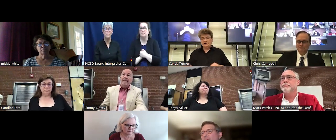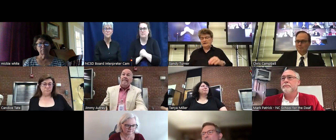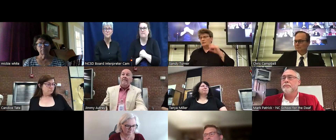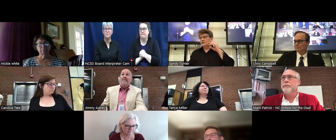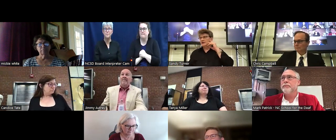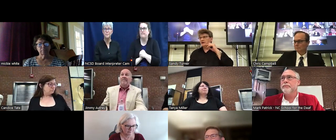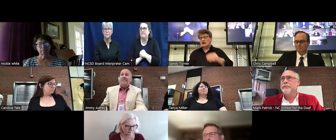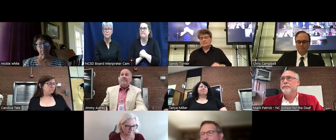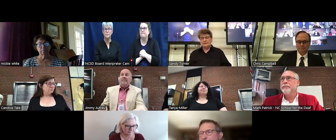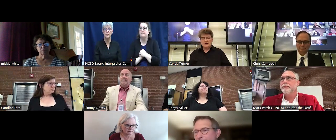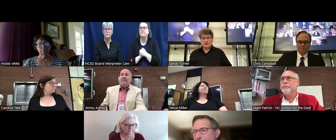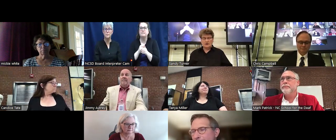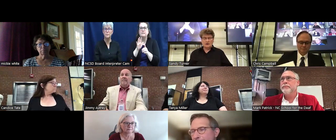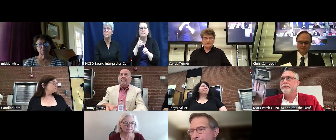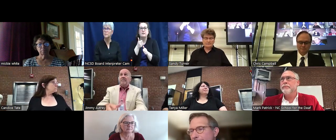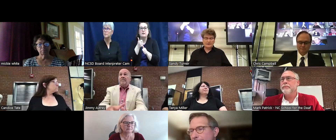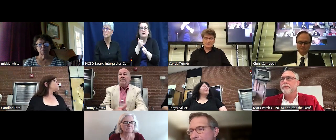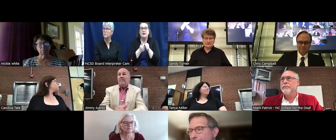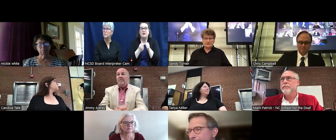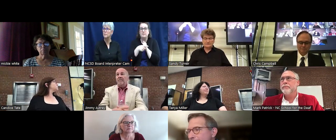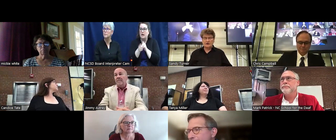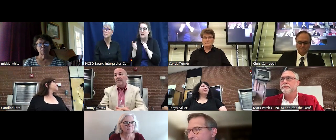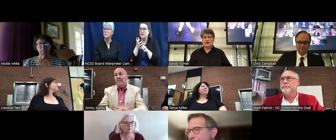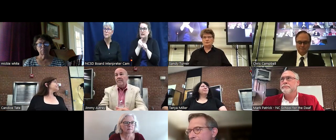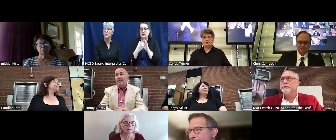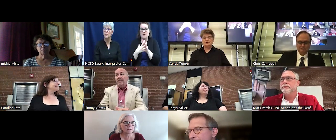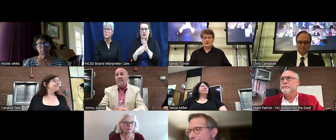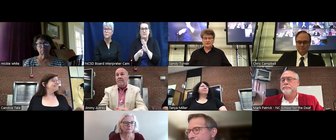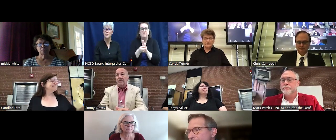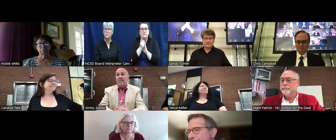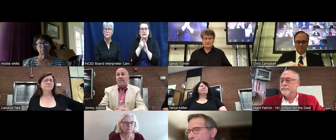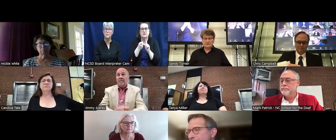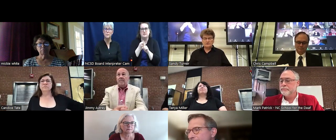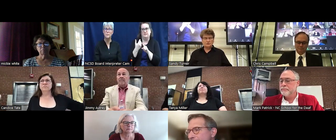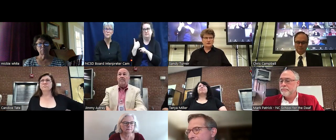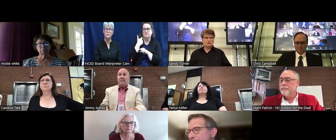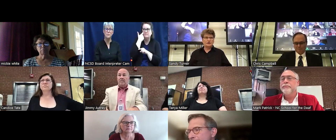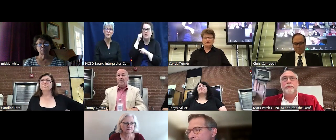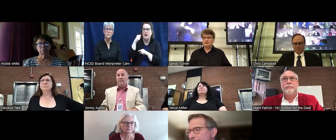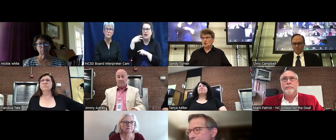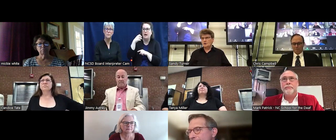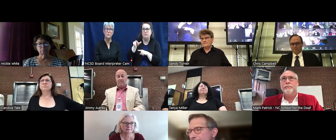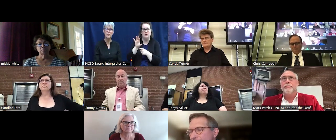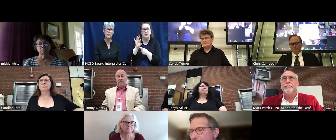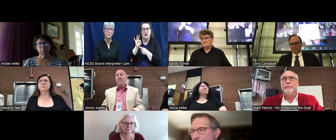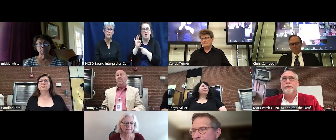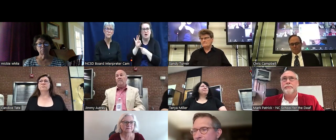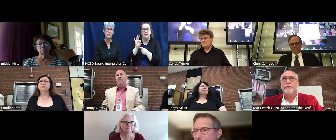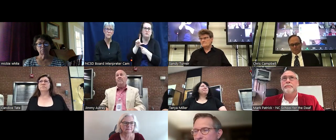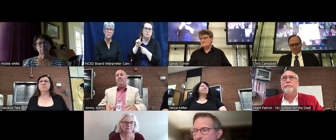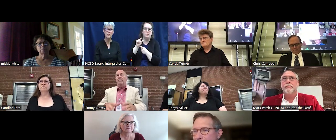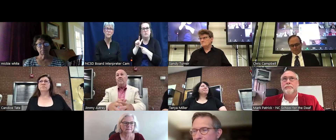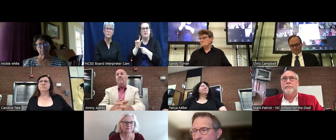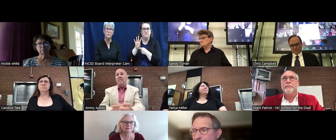Did everyone get a copy of the minutes from April 9th, 2024?